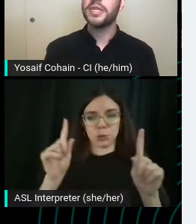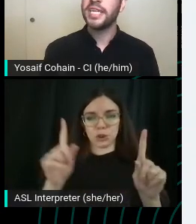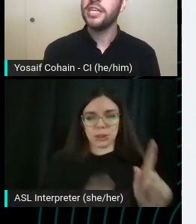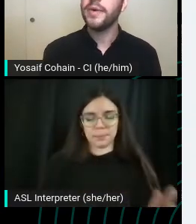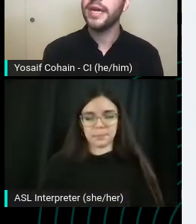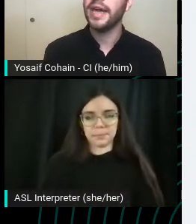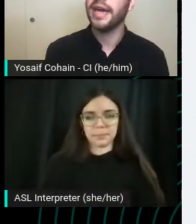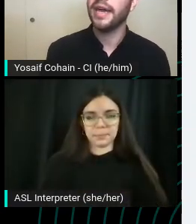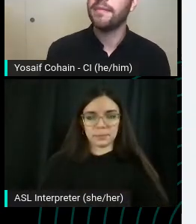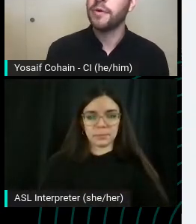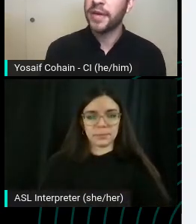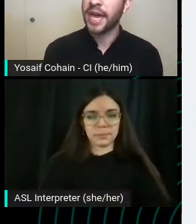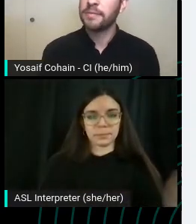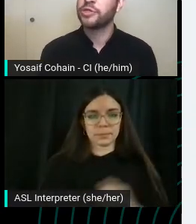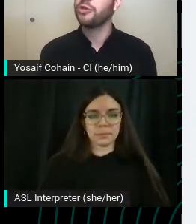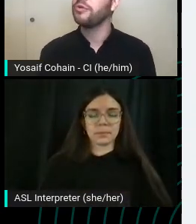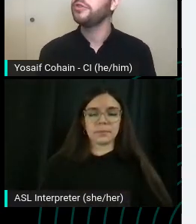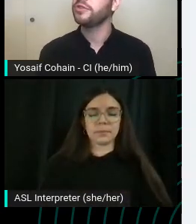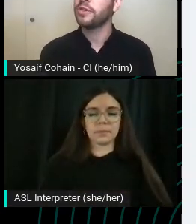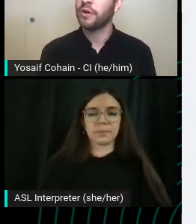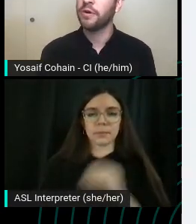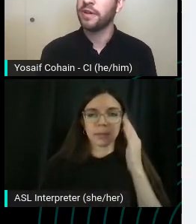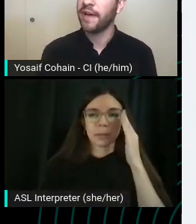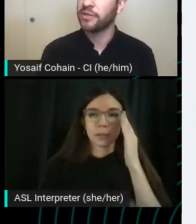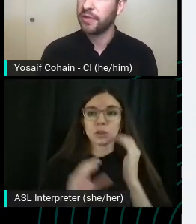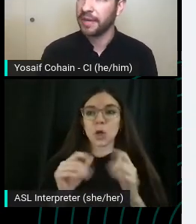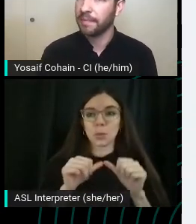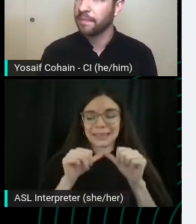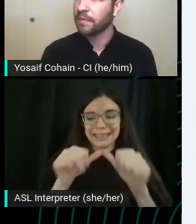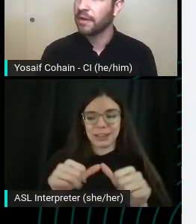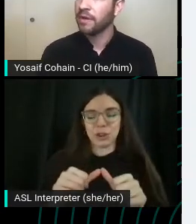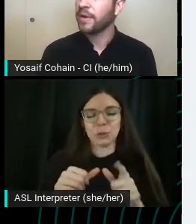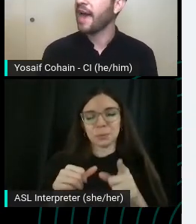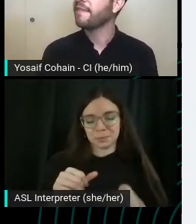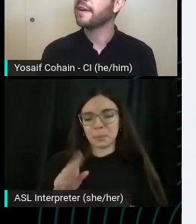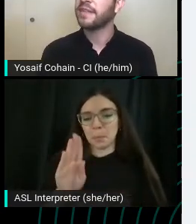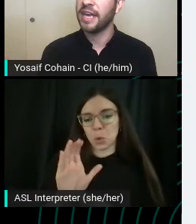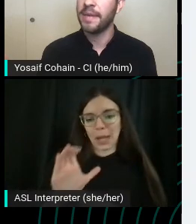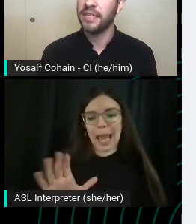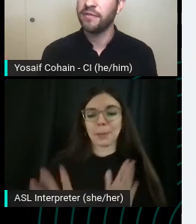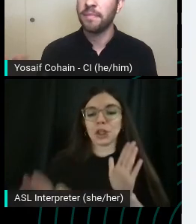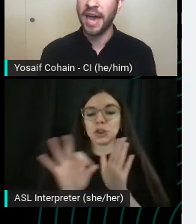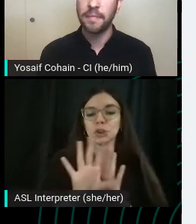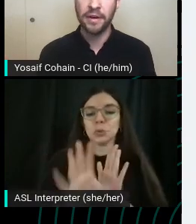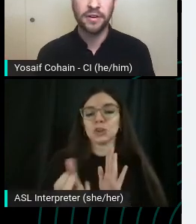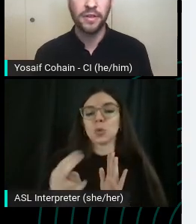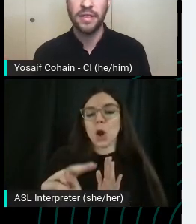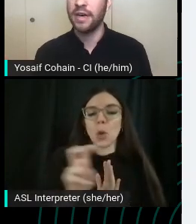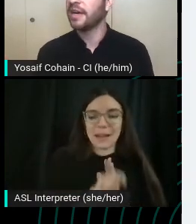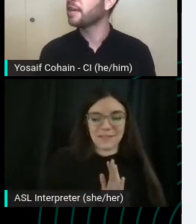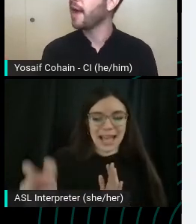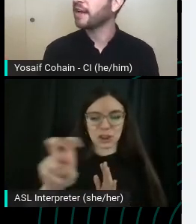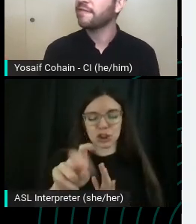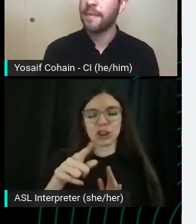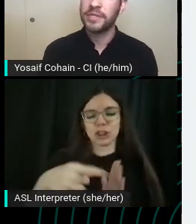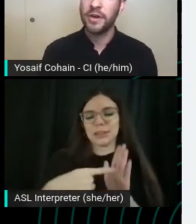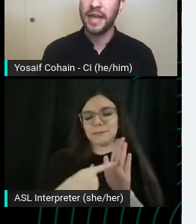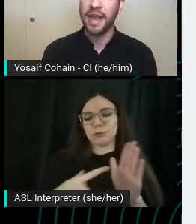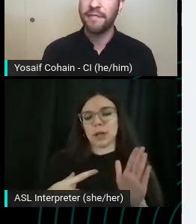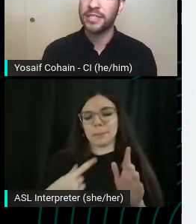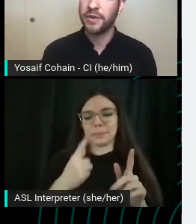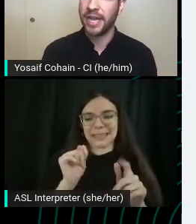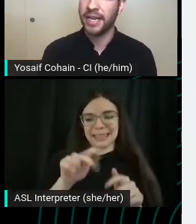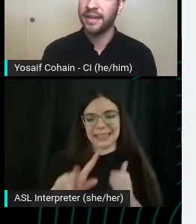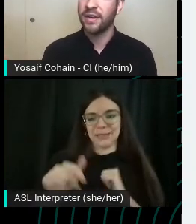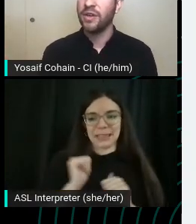So continuing in Bootcamp's Choose Your Own Adventure theme, we have here the image from Black Mirror, the interactive episode